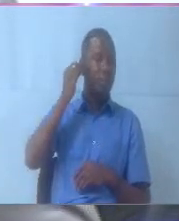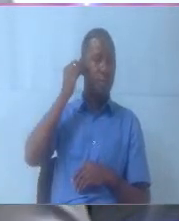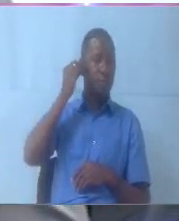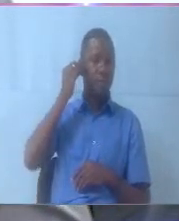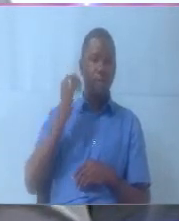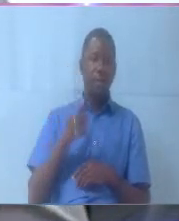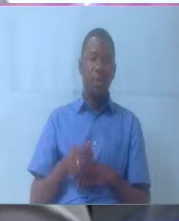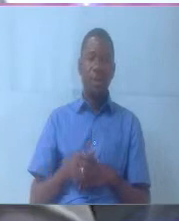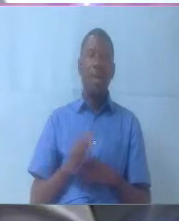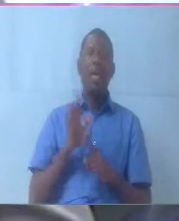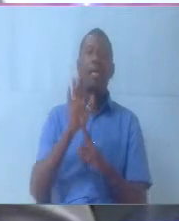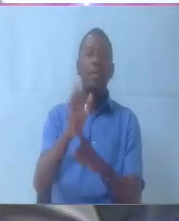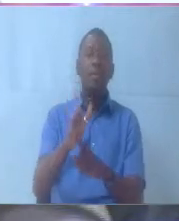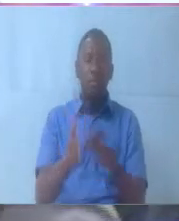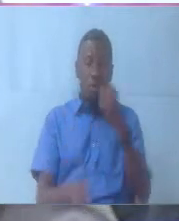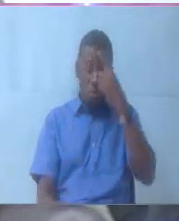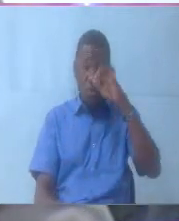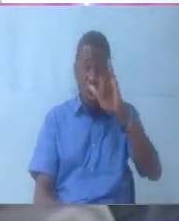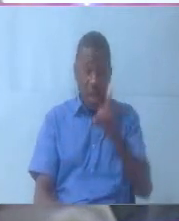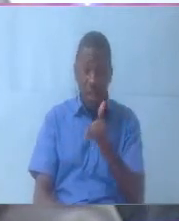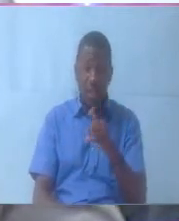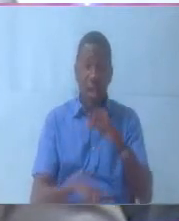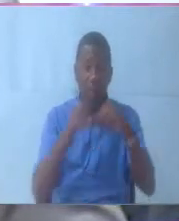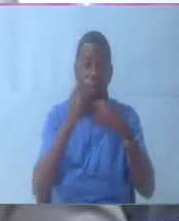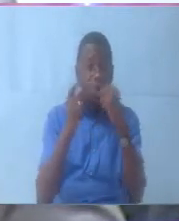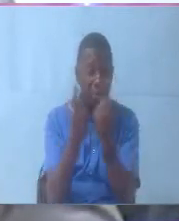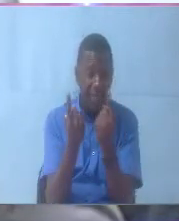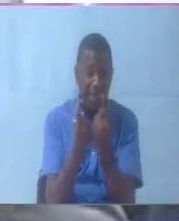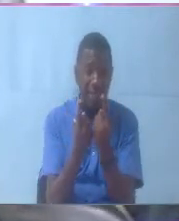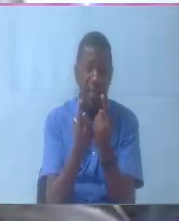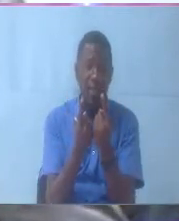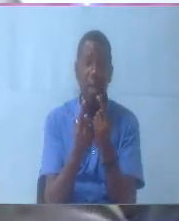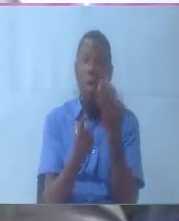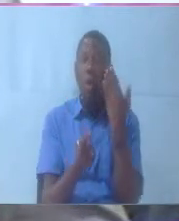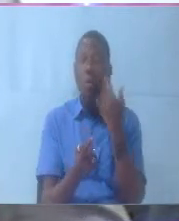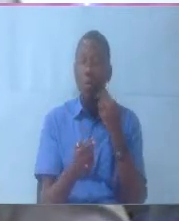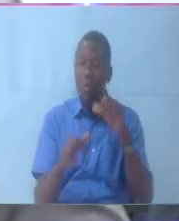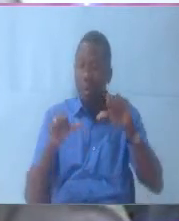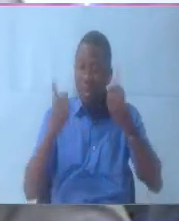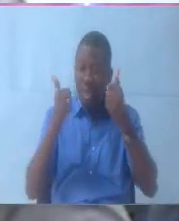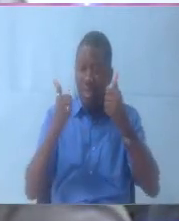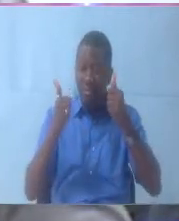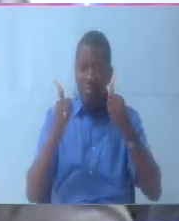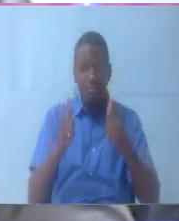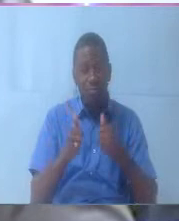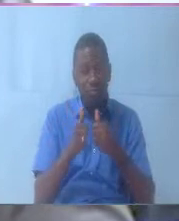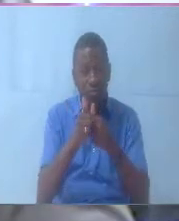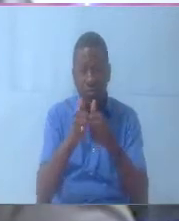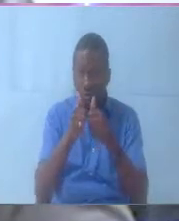you will agree on a course with them, and when you start taking steps, they